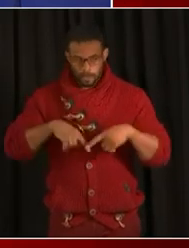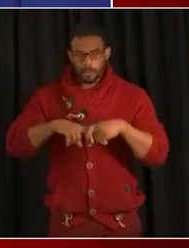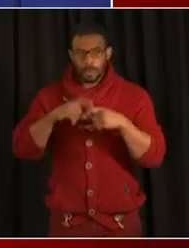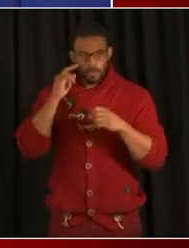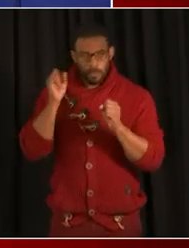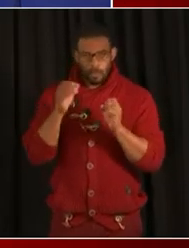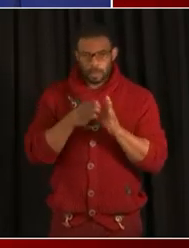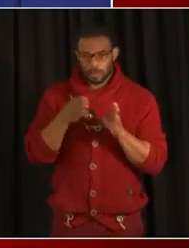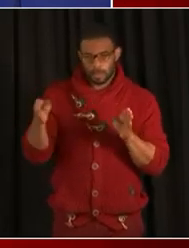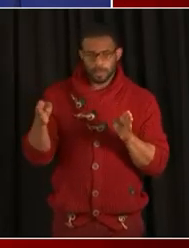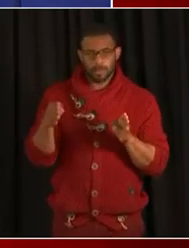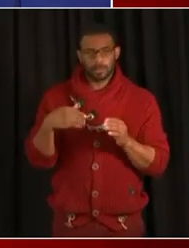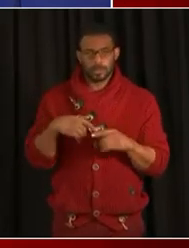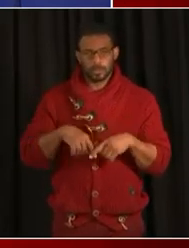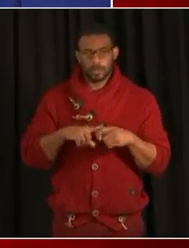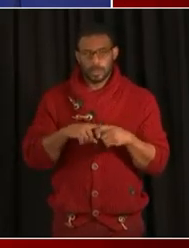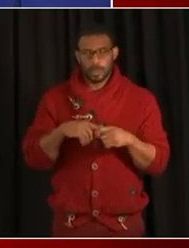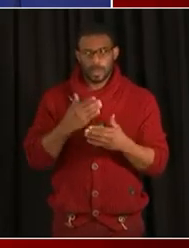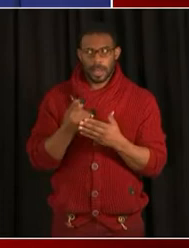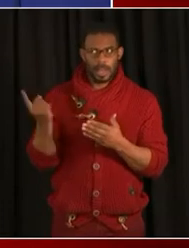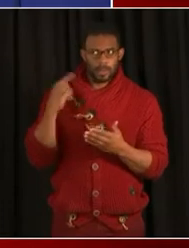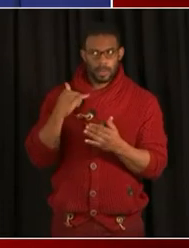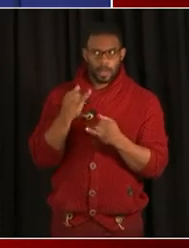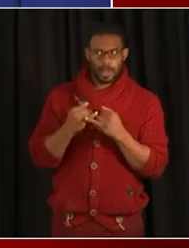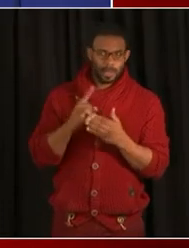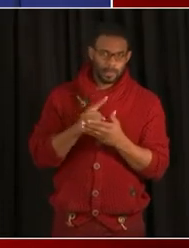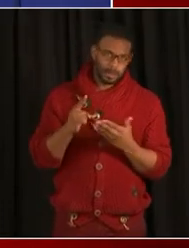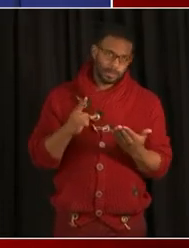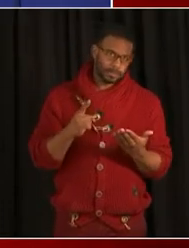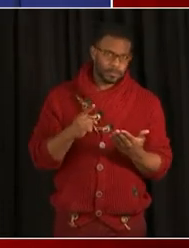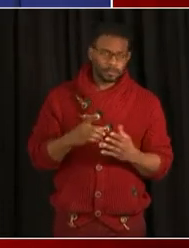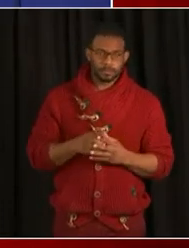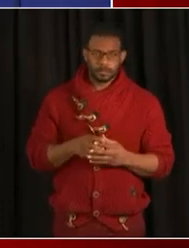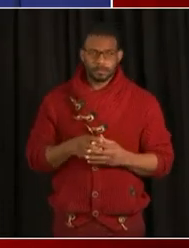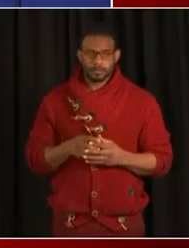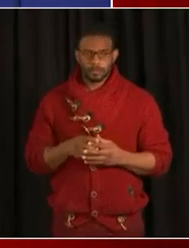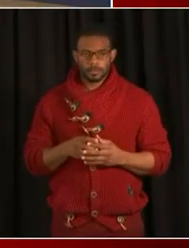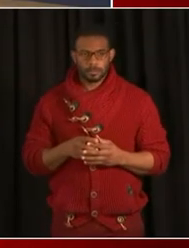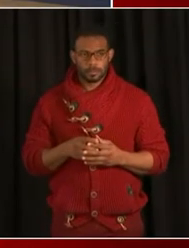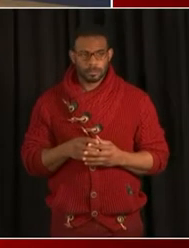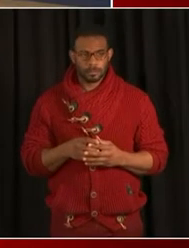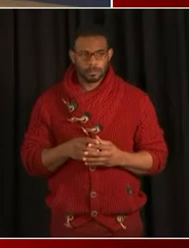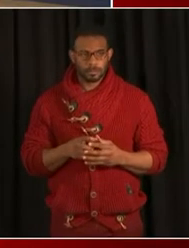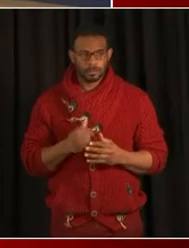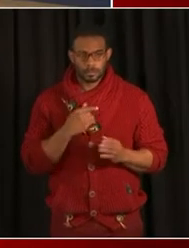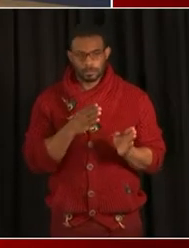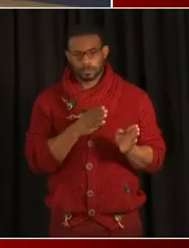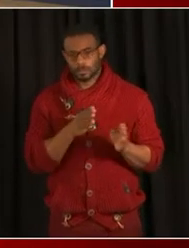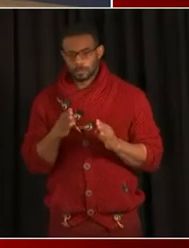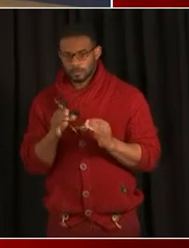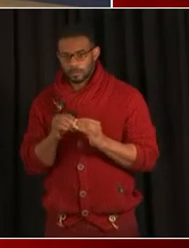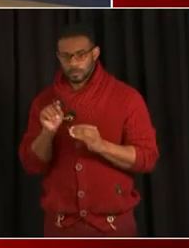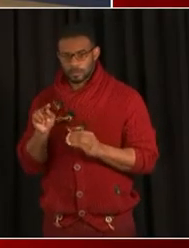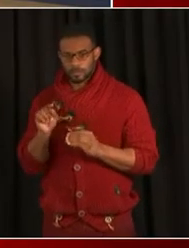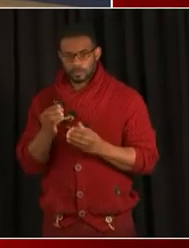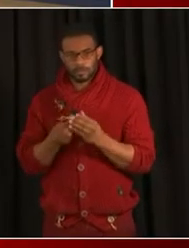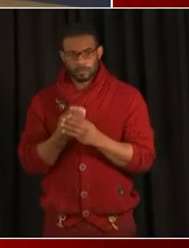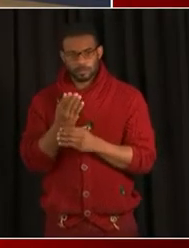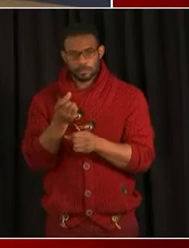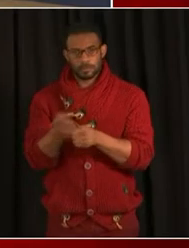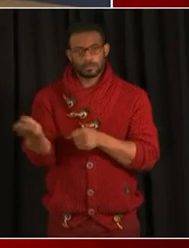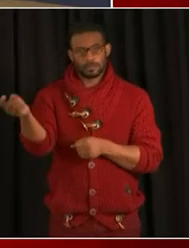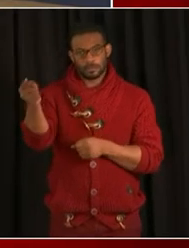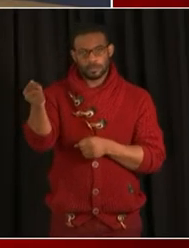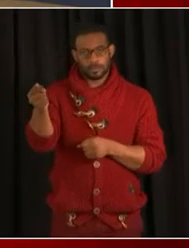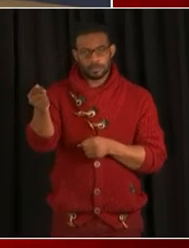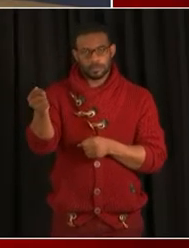we have. So we paused. Last week was our last week. Okay. We are shifting more to spring of